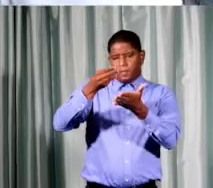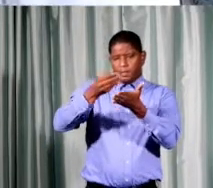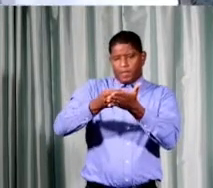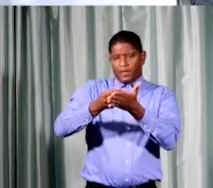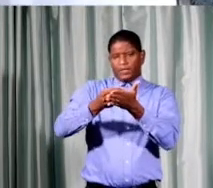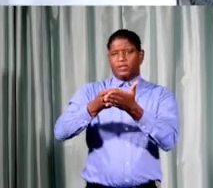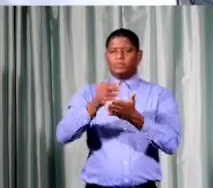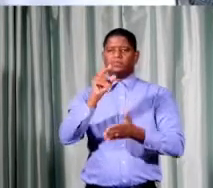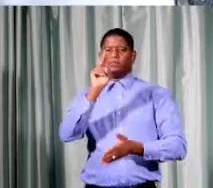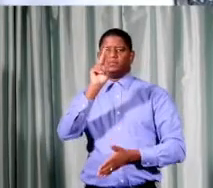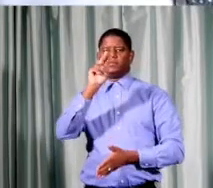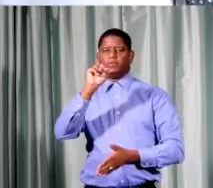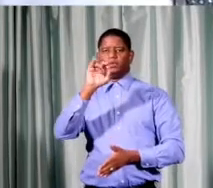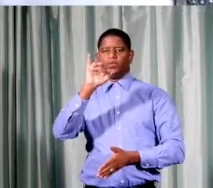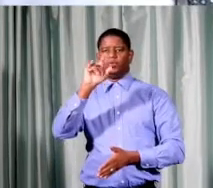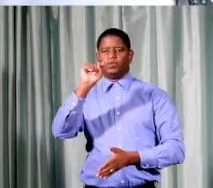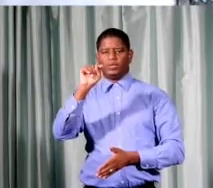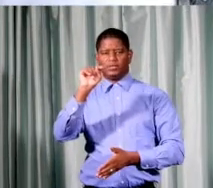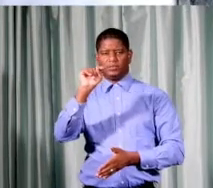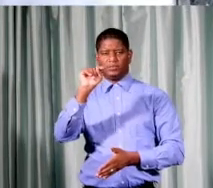measure things in dollars and cents.